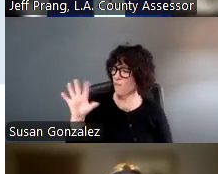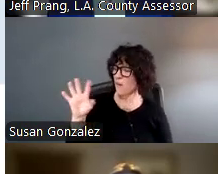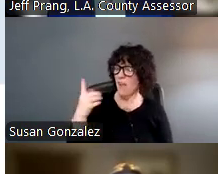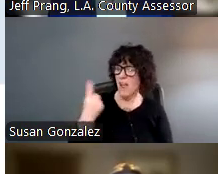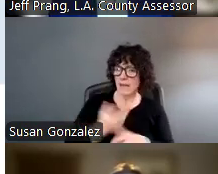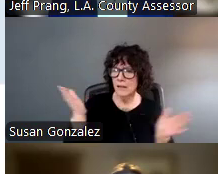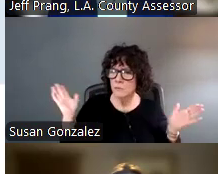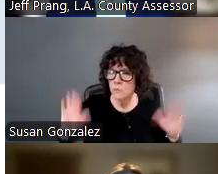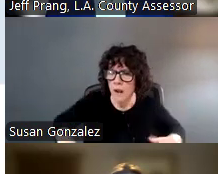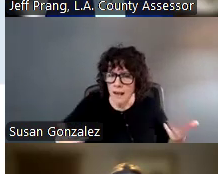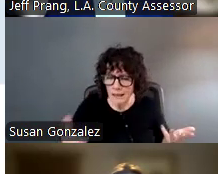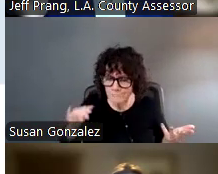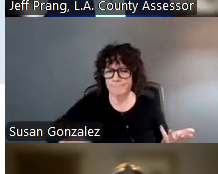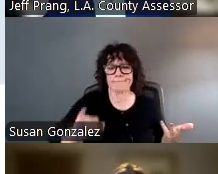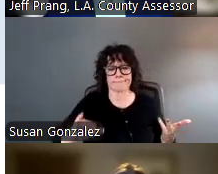48 hours.